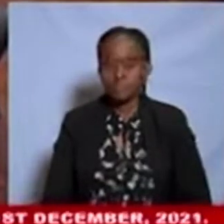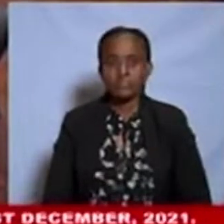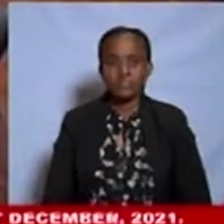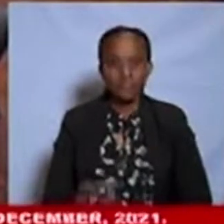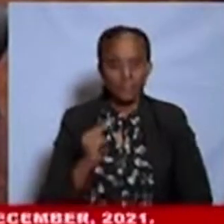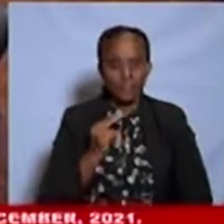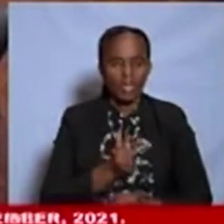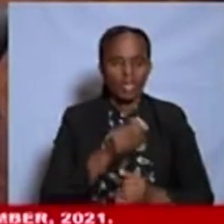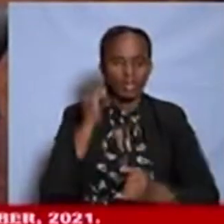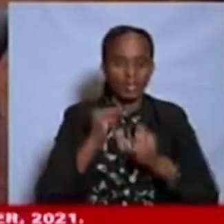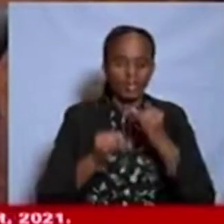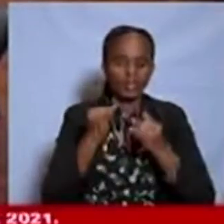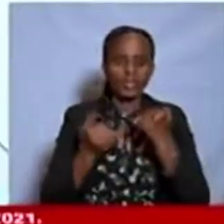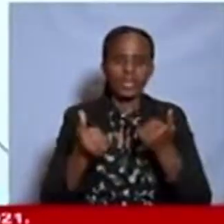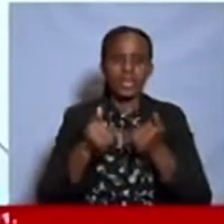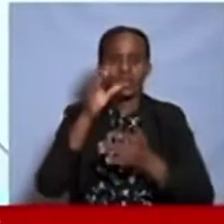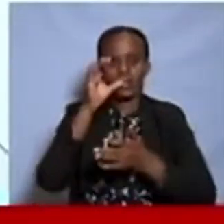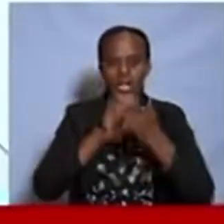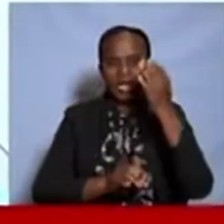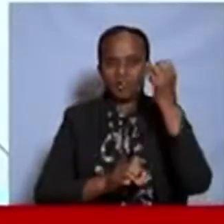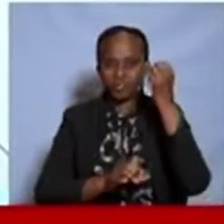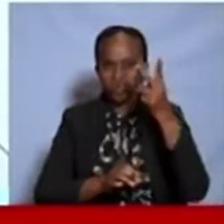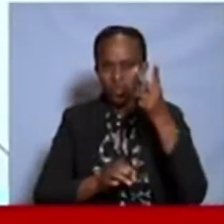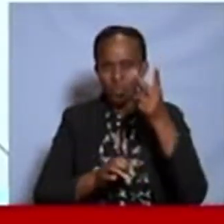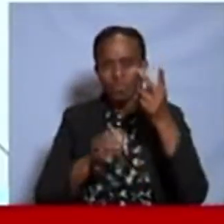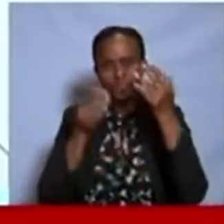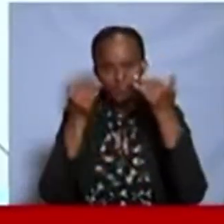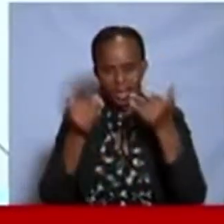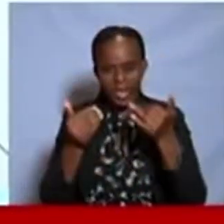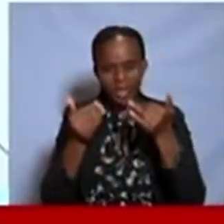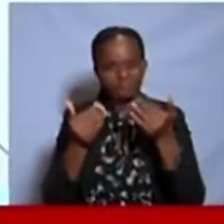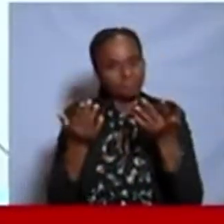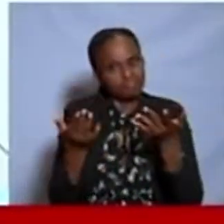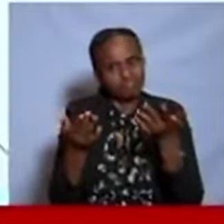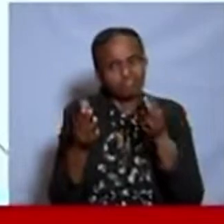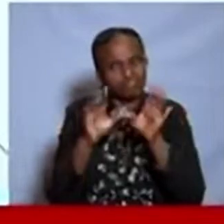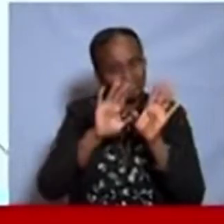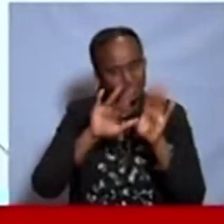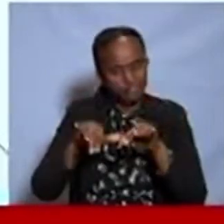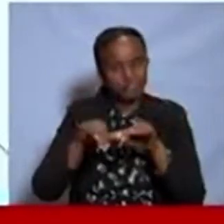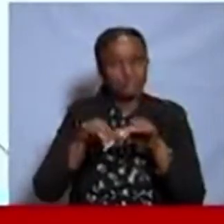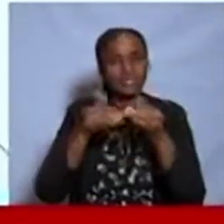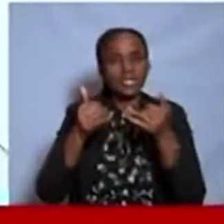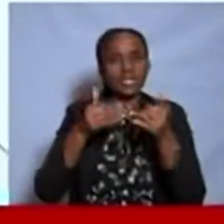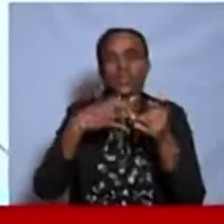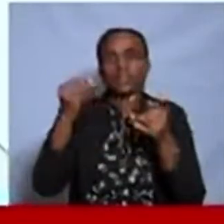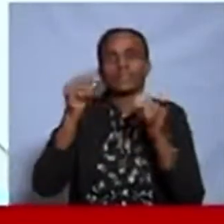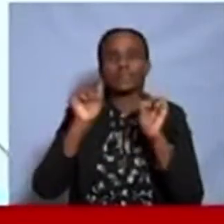to the end, Cap 12 is now lifted. Thank you very much. You may now leave.